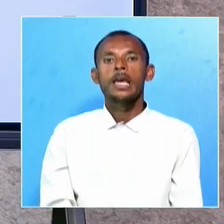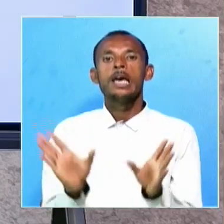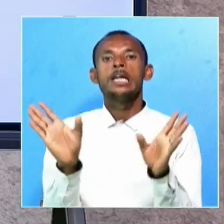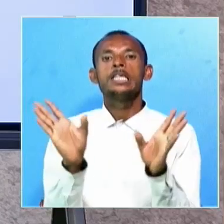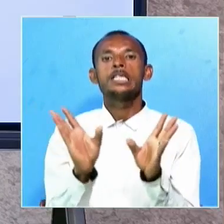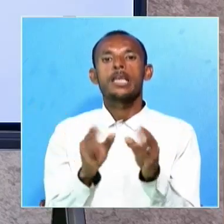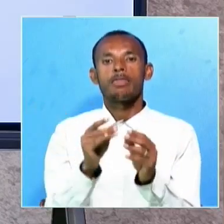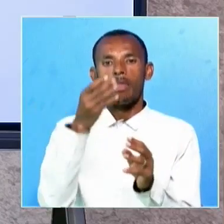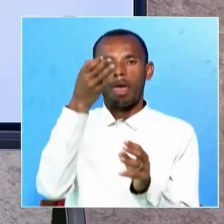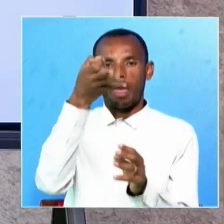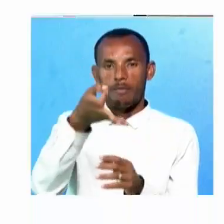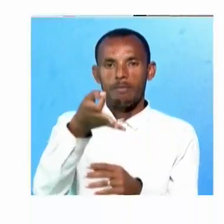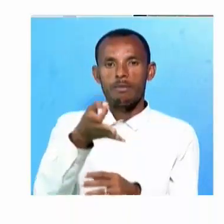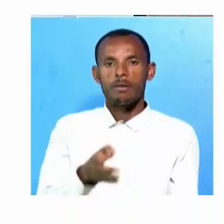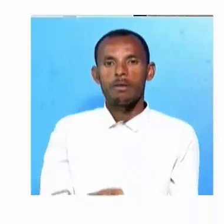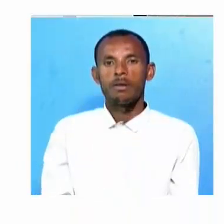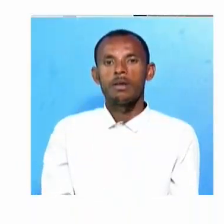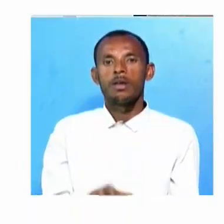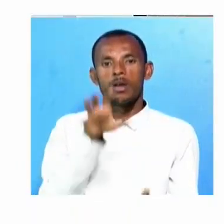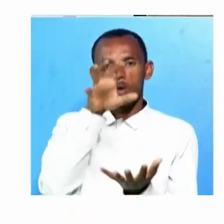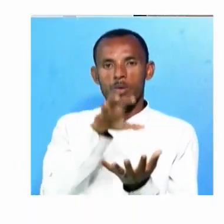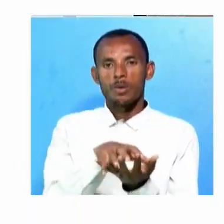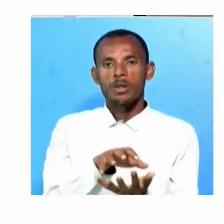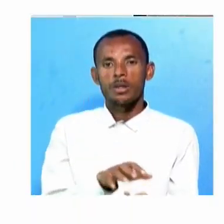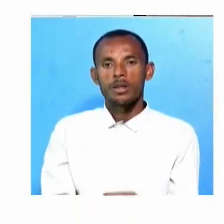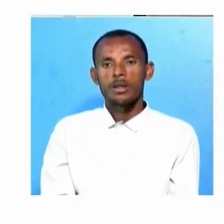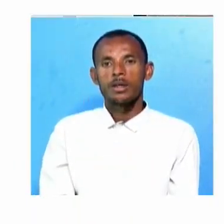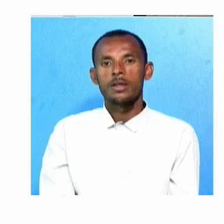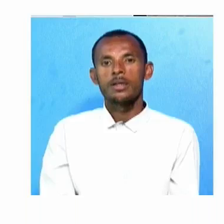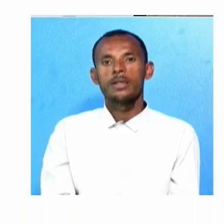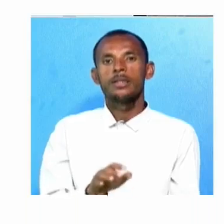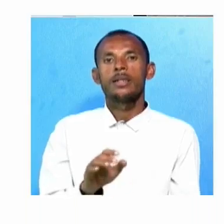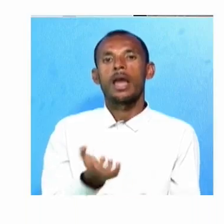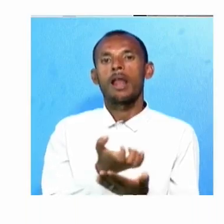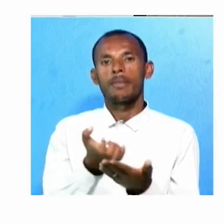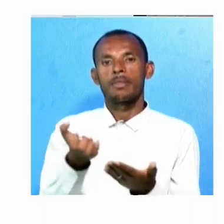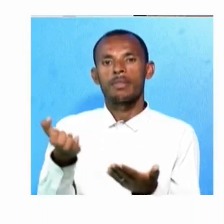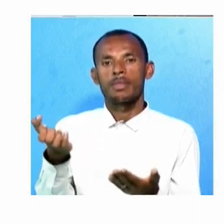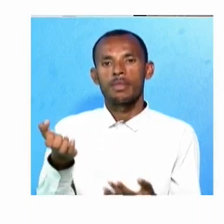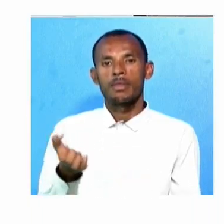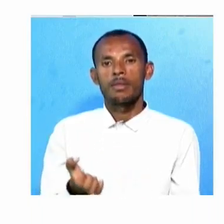set F contains the elements